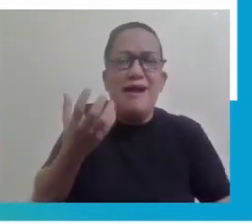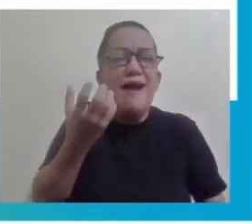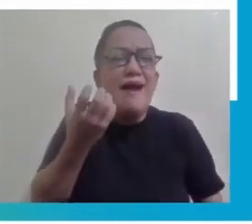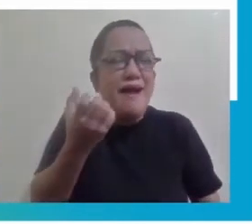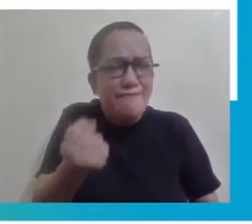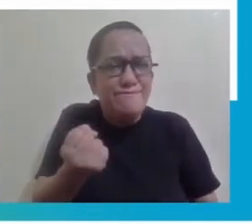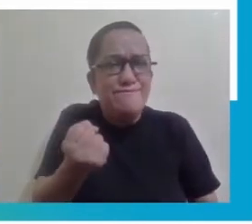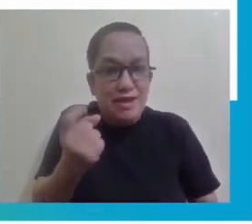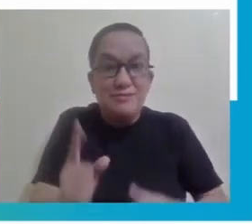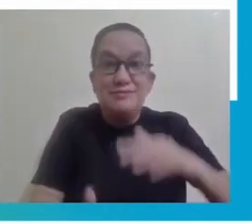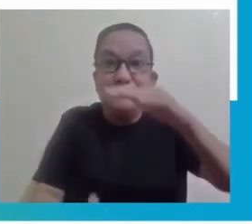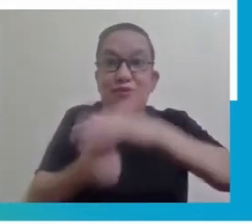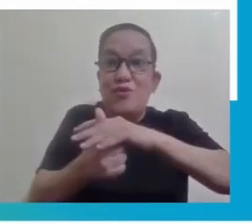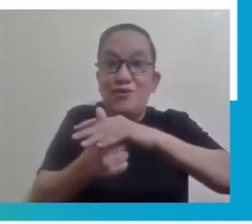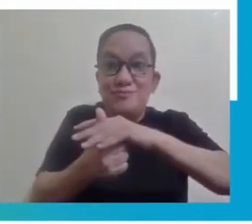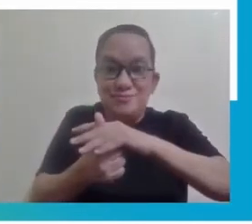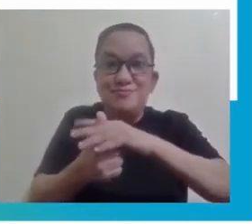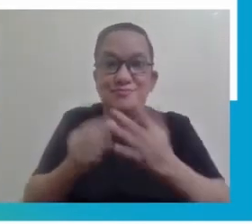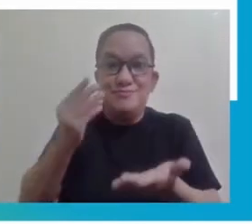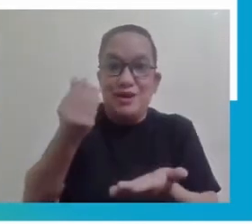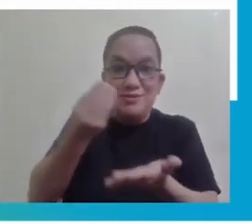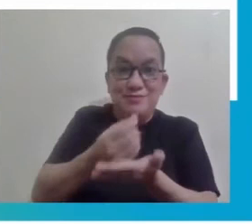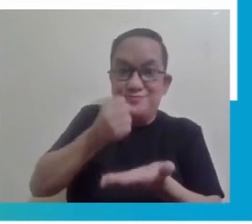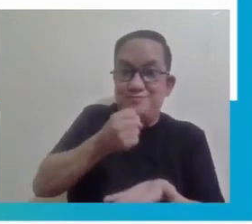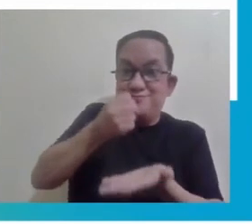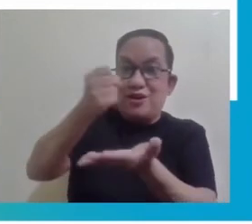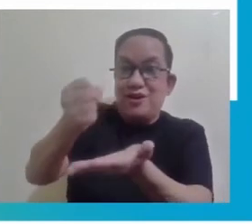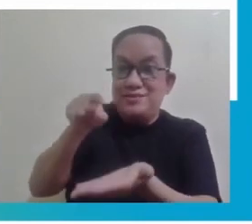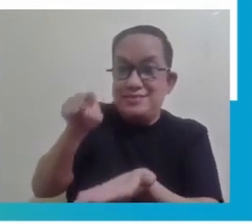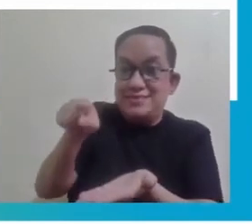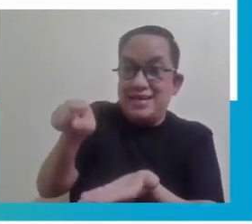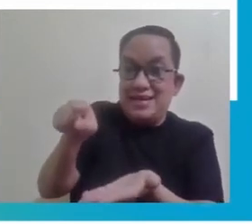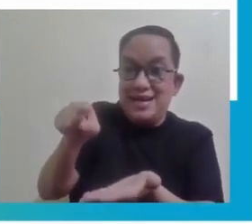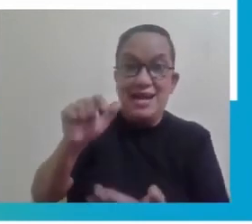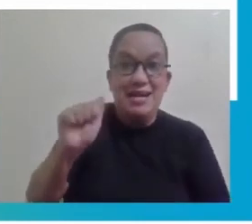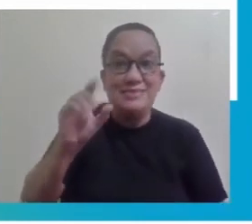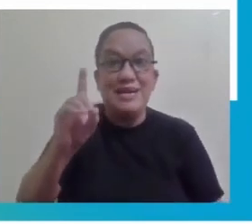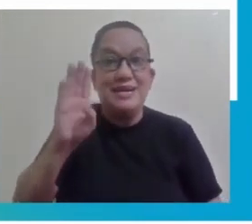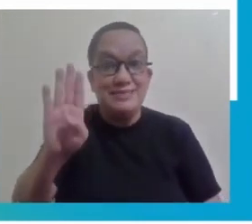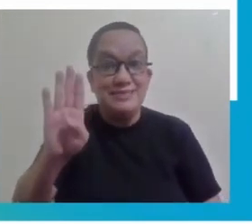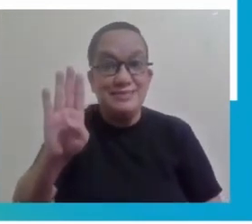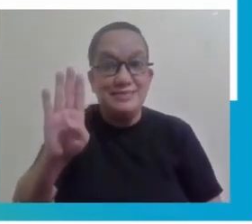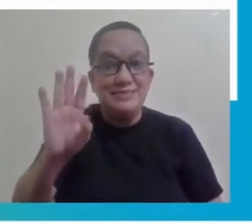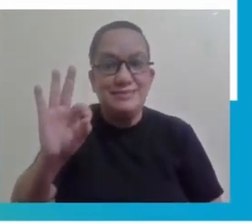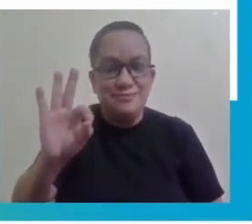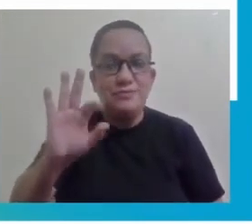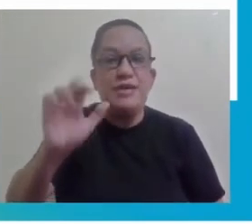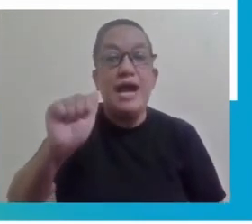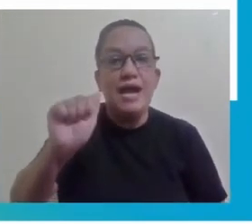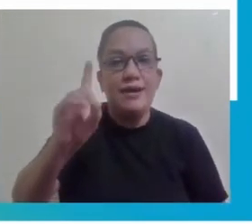funding areas for ASEAN Development Fund, ADF. In addition, we launched the ASEAN Catalytic Green Finance